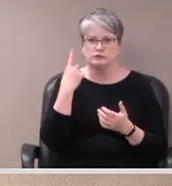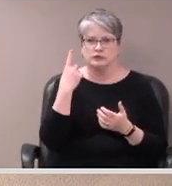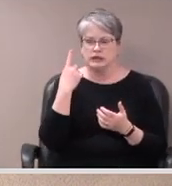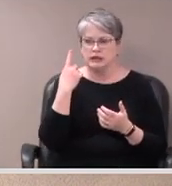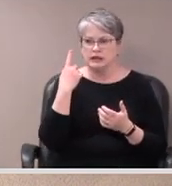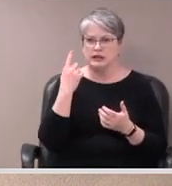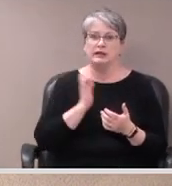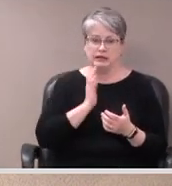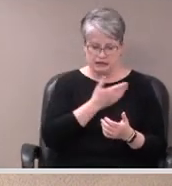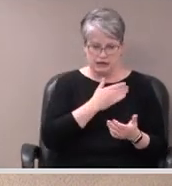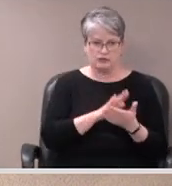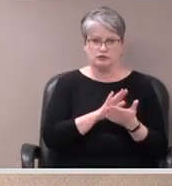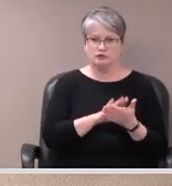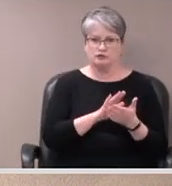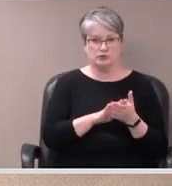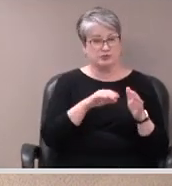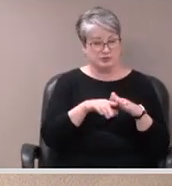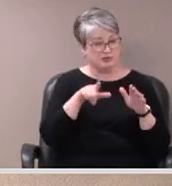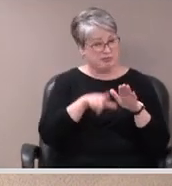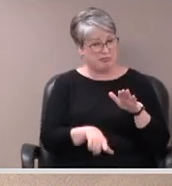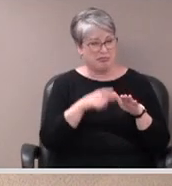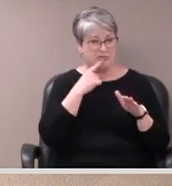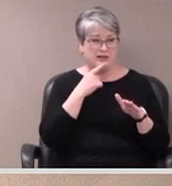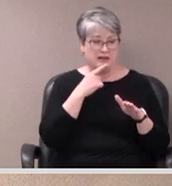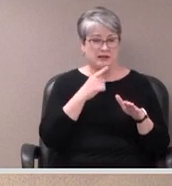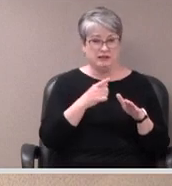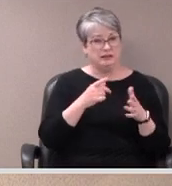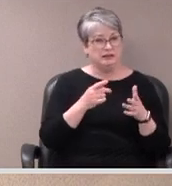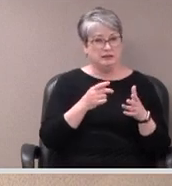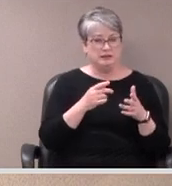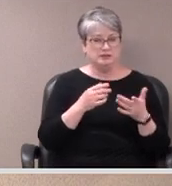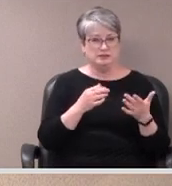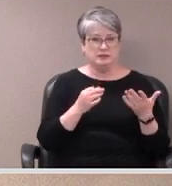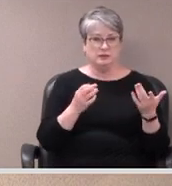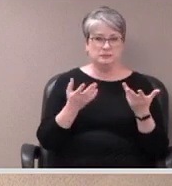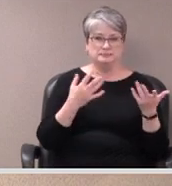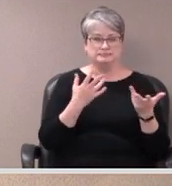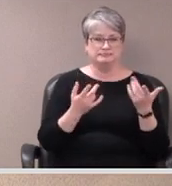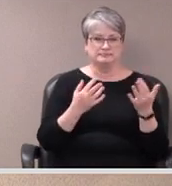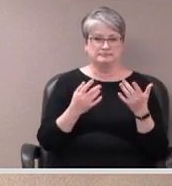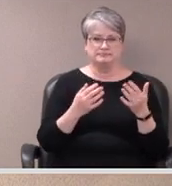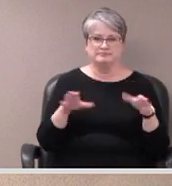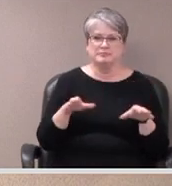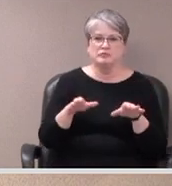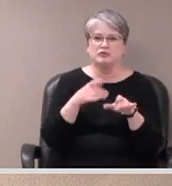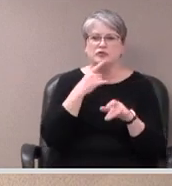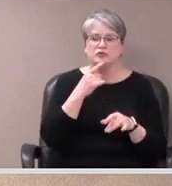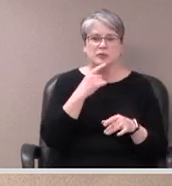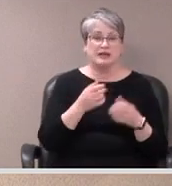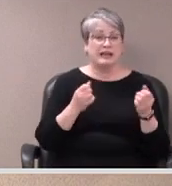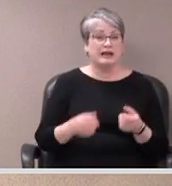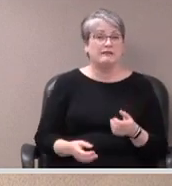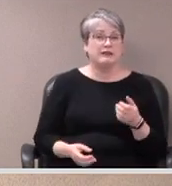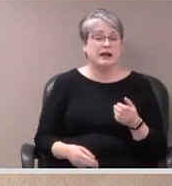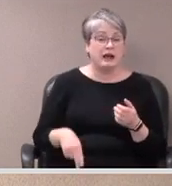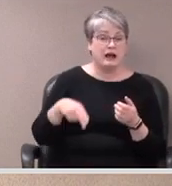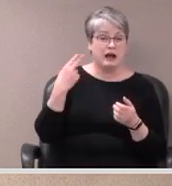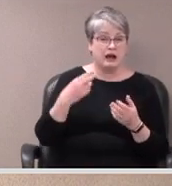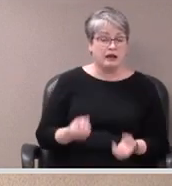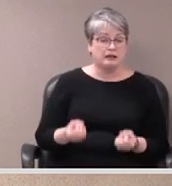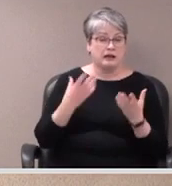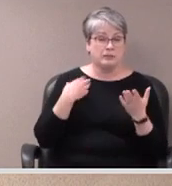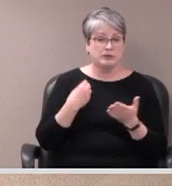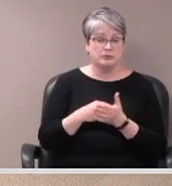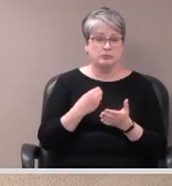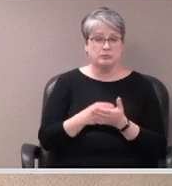our schools that are low performing schools have the highest amount of money per pupil, but clearly